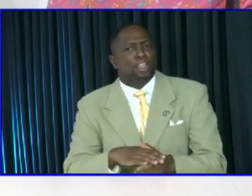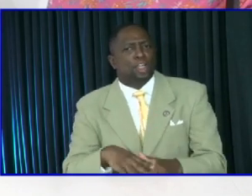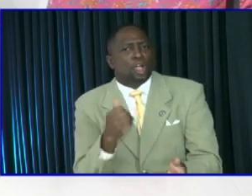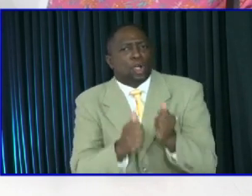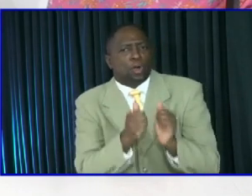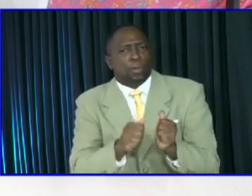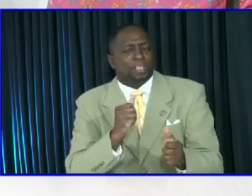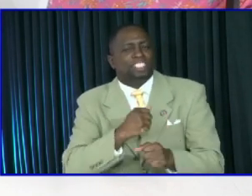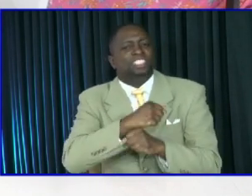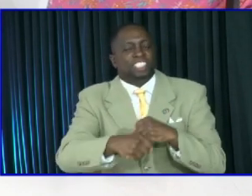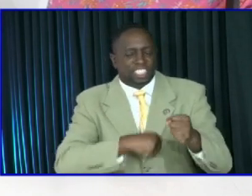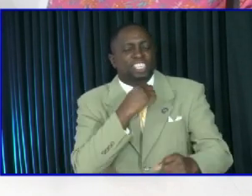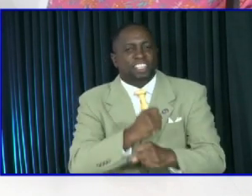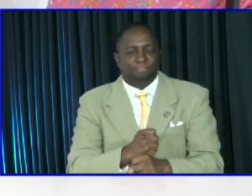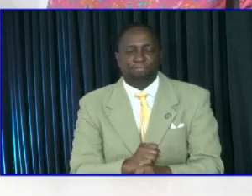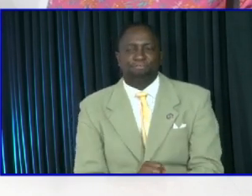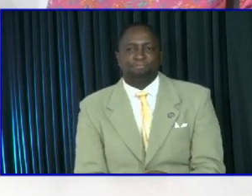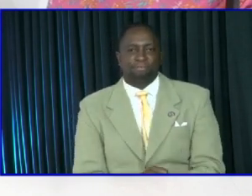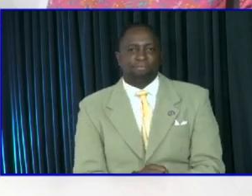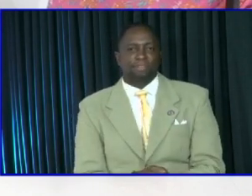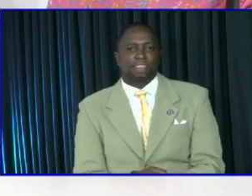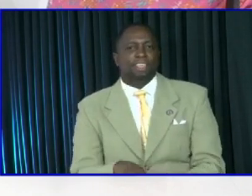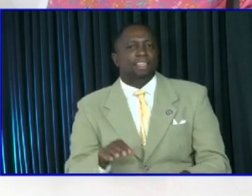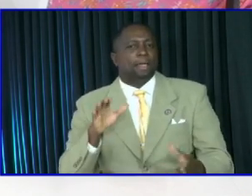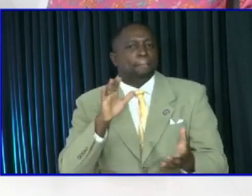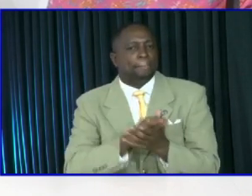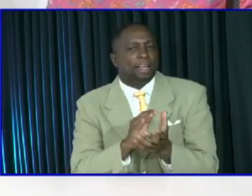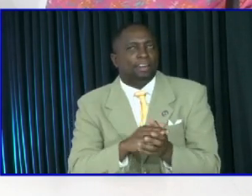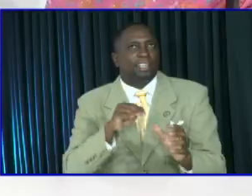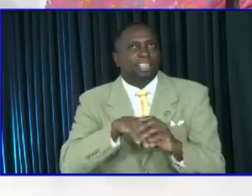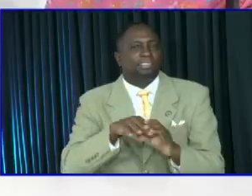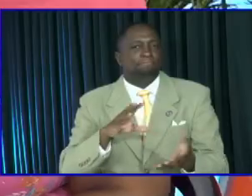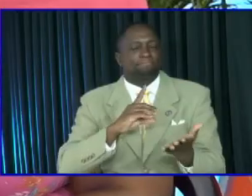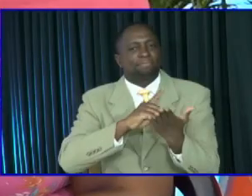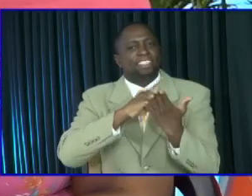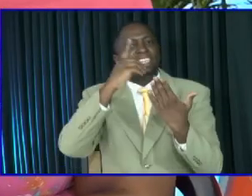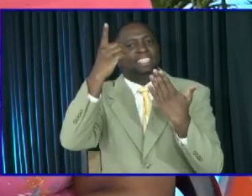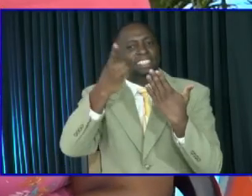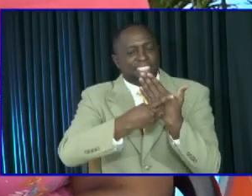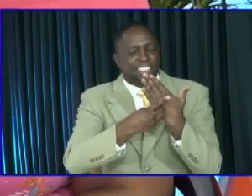day. Which year did you tie the knot? We got married in December